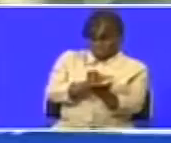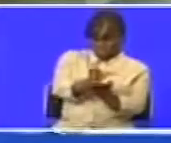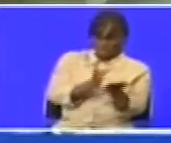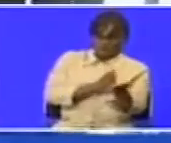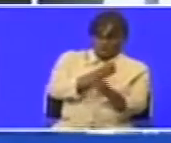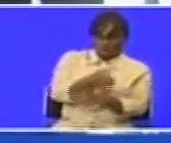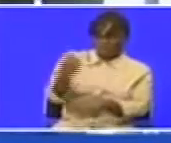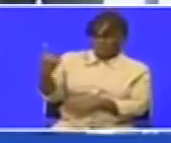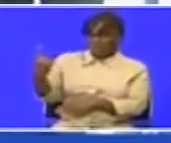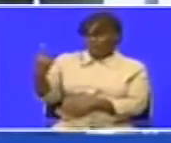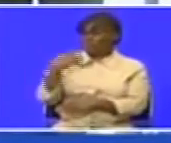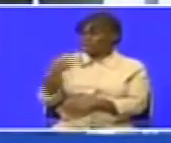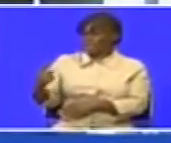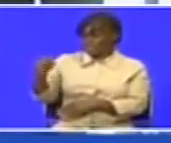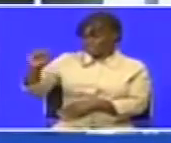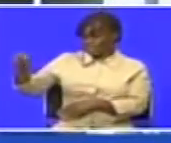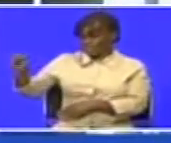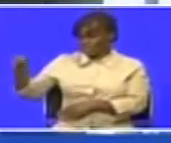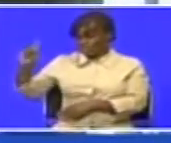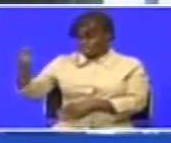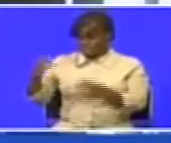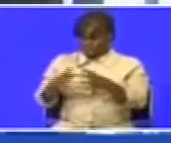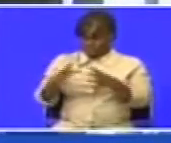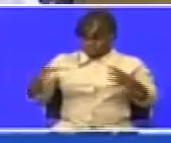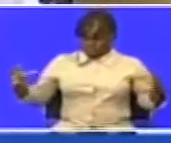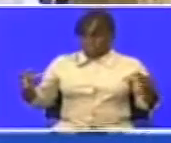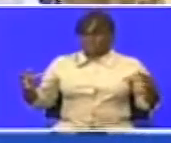100 million shillings for Kenyan expansion.